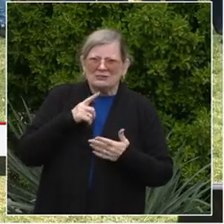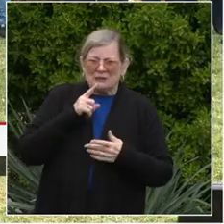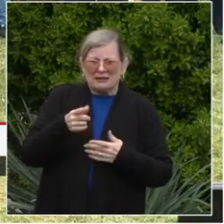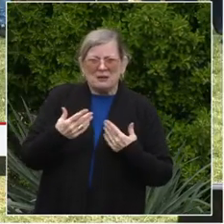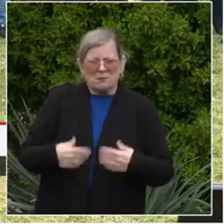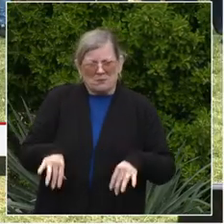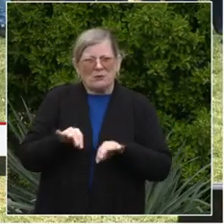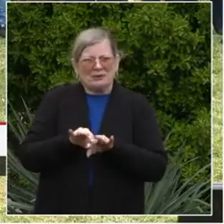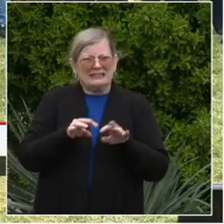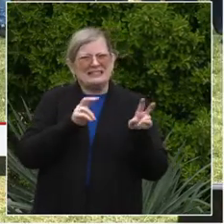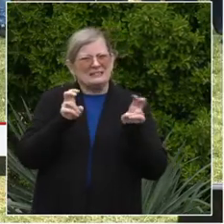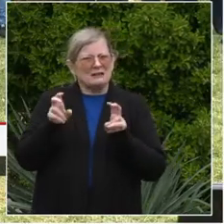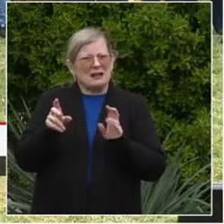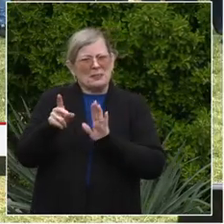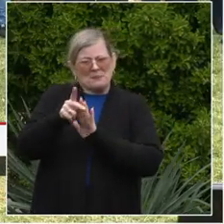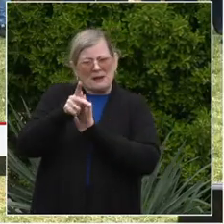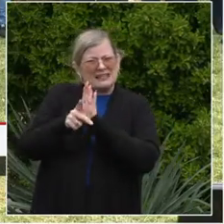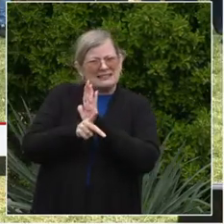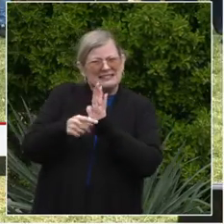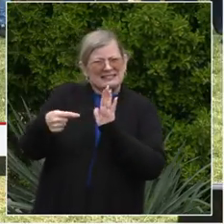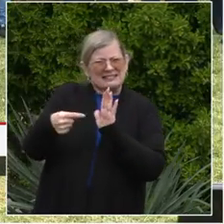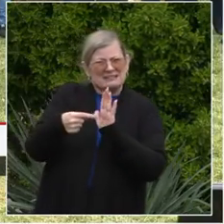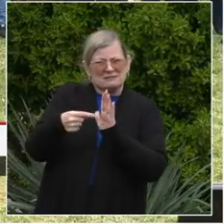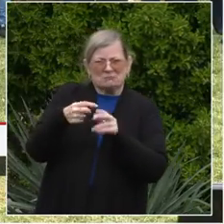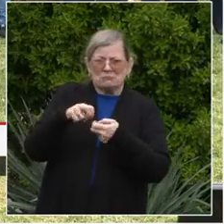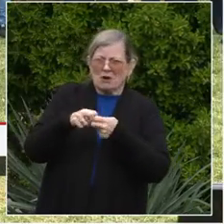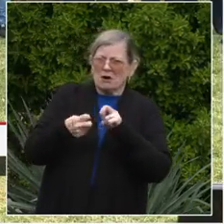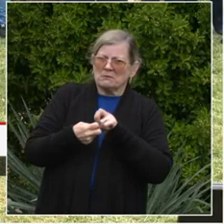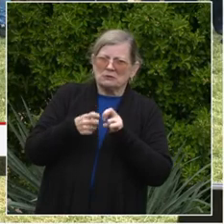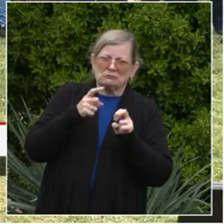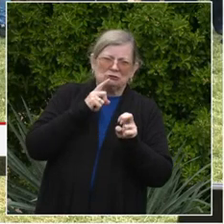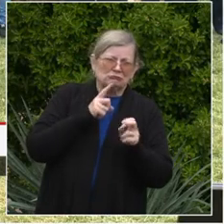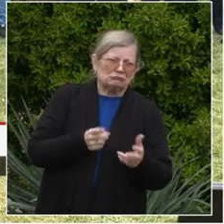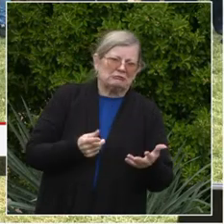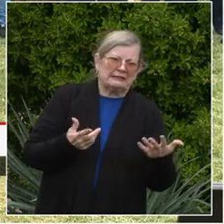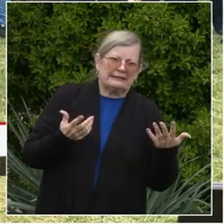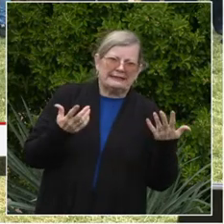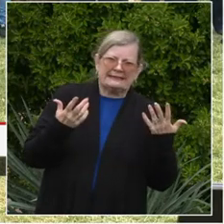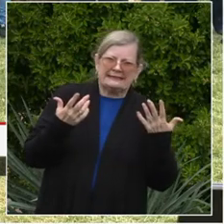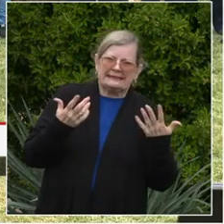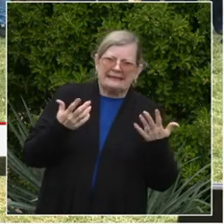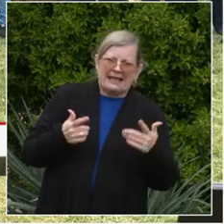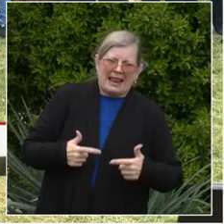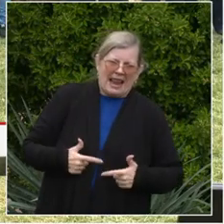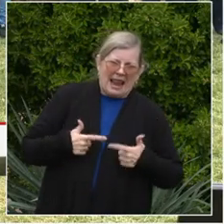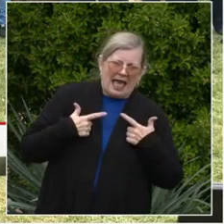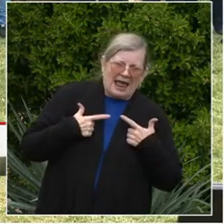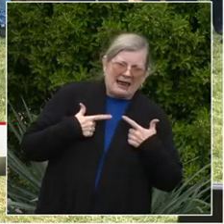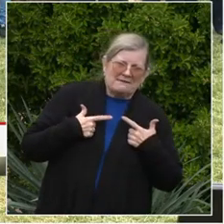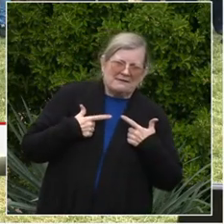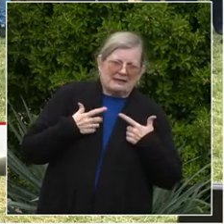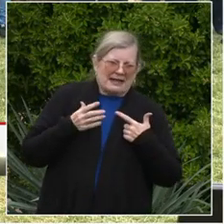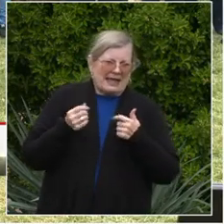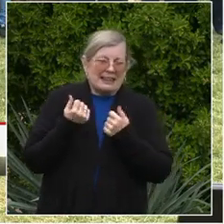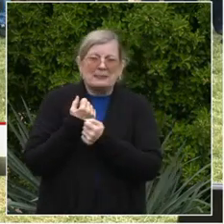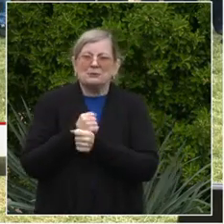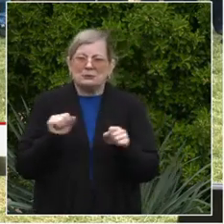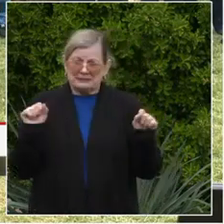policy problem. It's a threat to life and liberty. But a couple of points, and